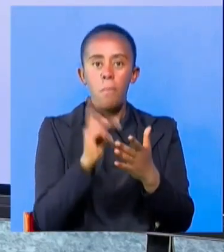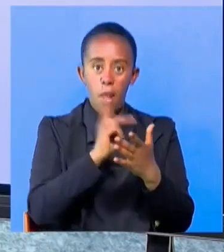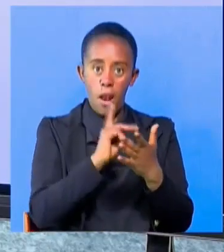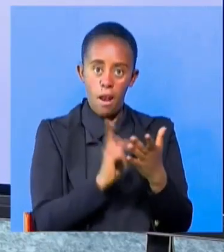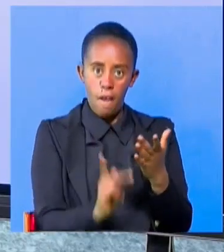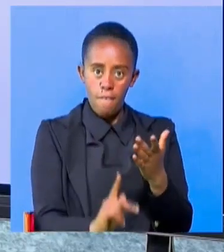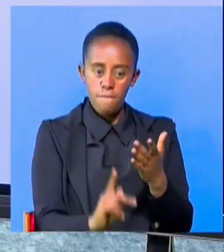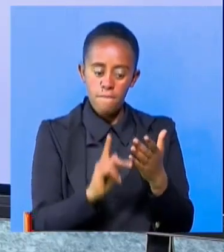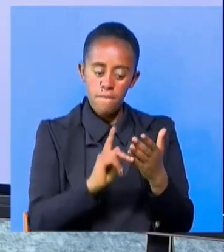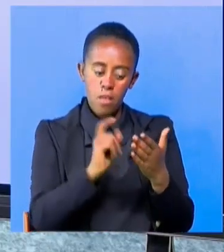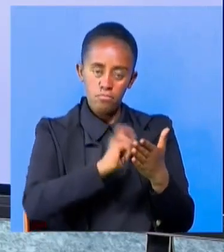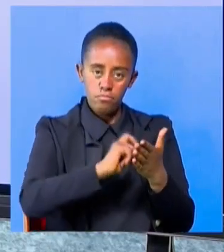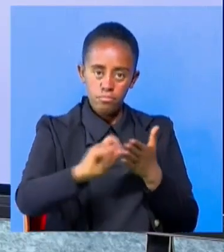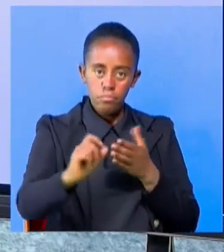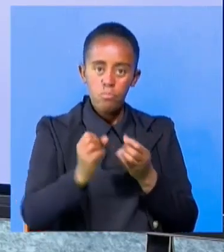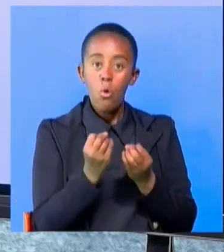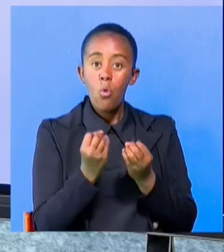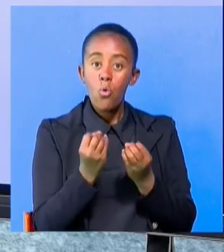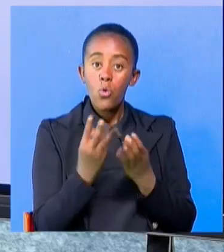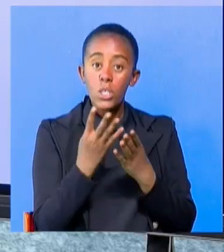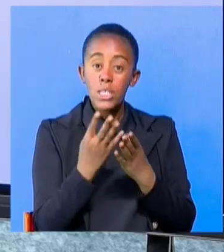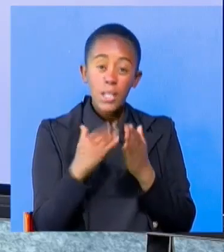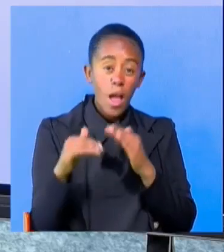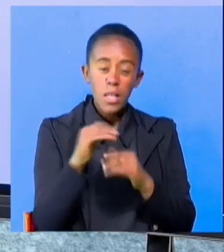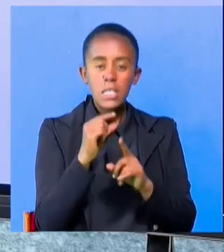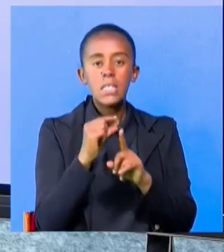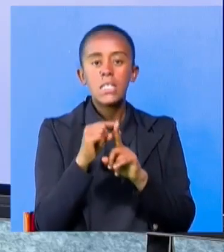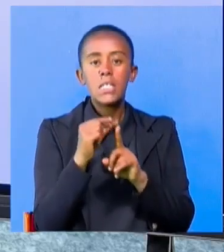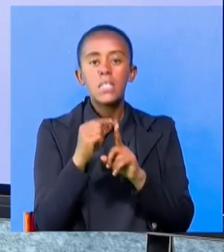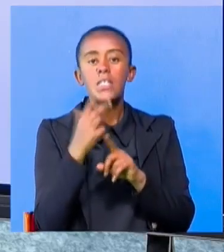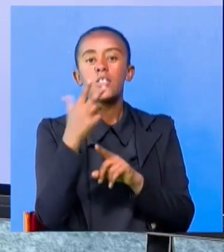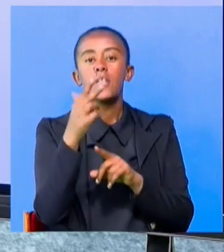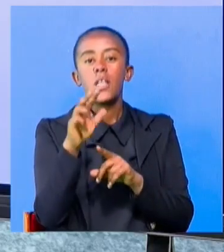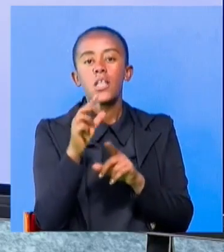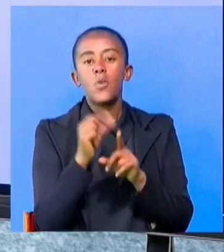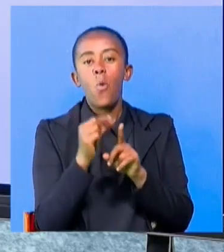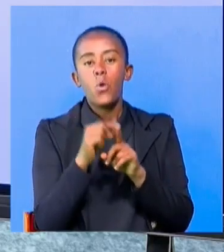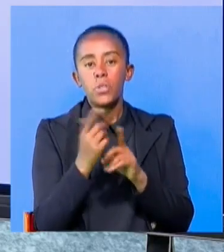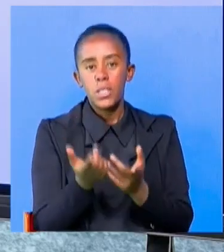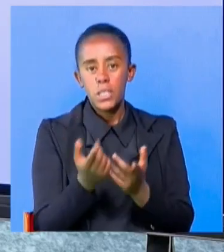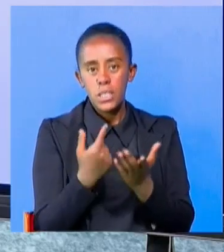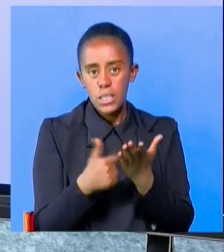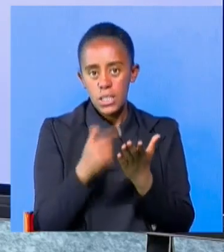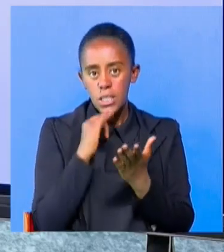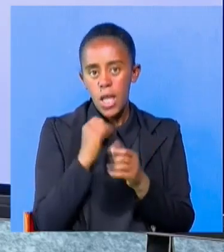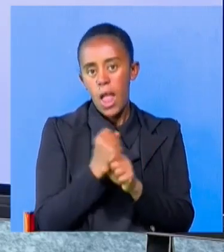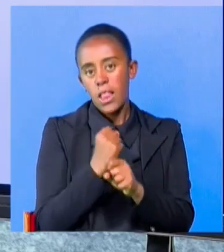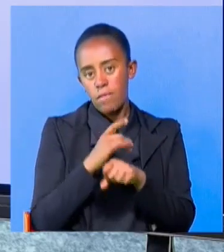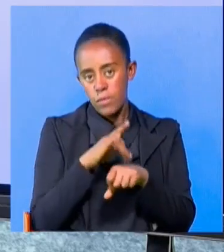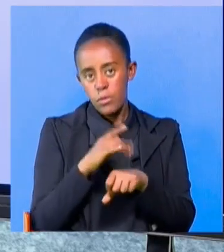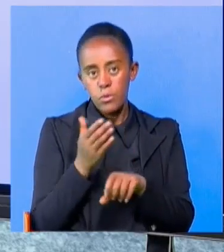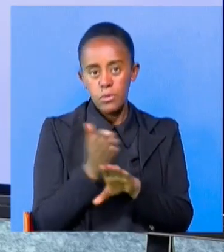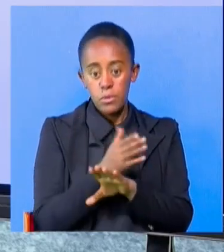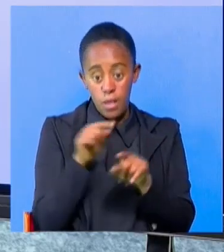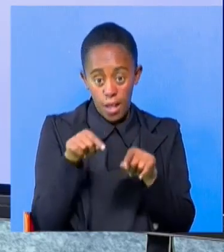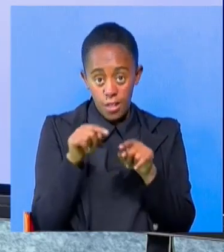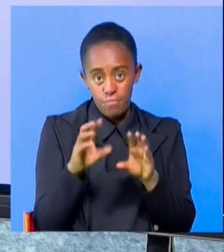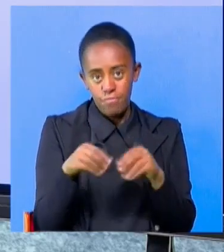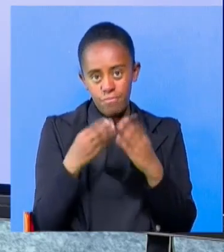form using more than 13 words, okay. This is the activity that I gave you for